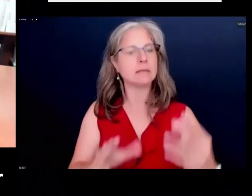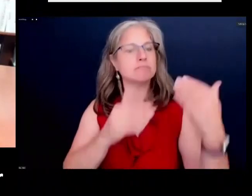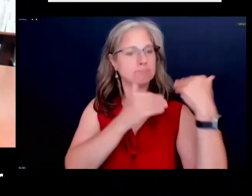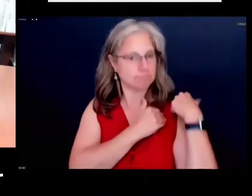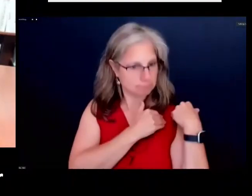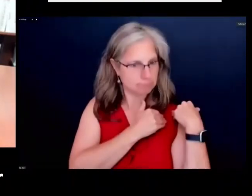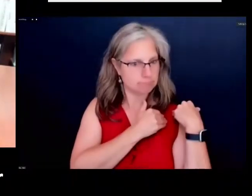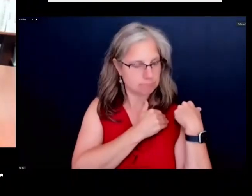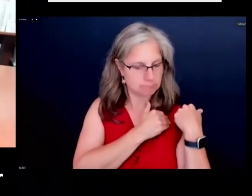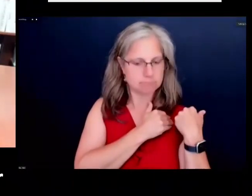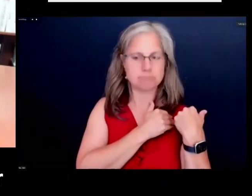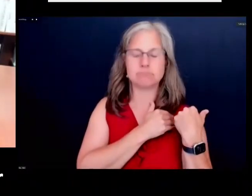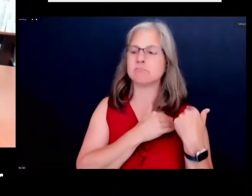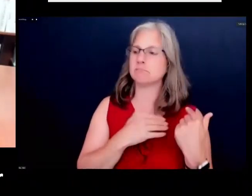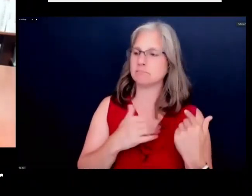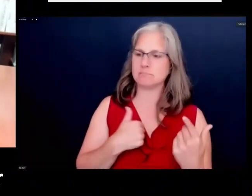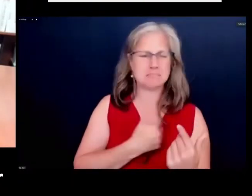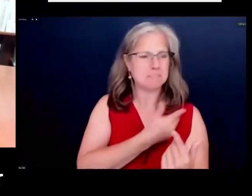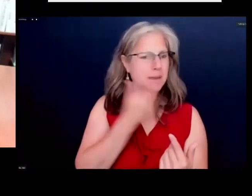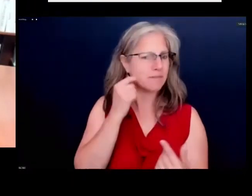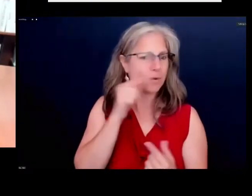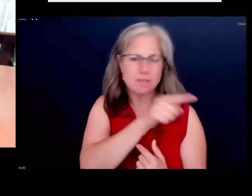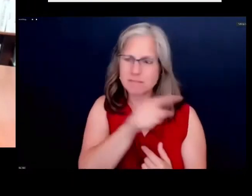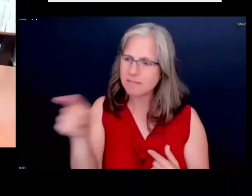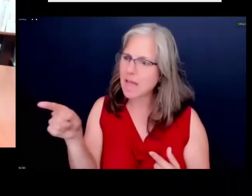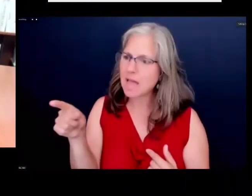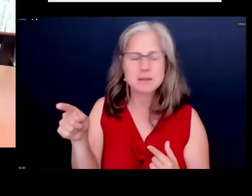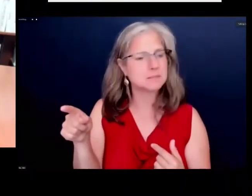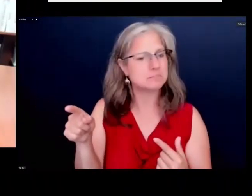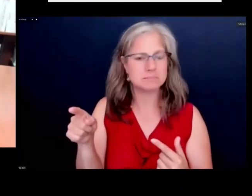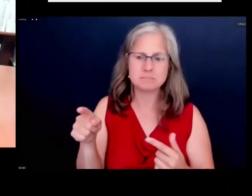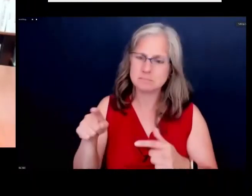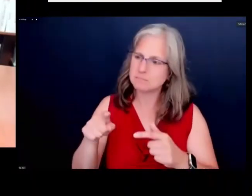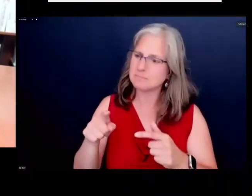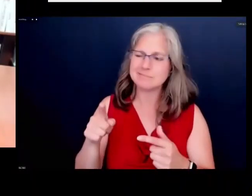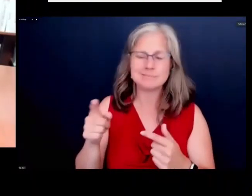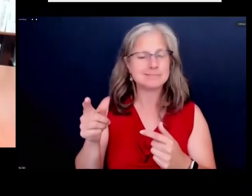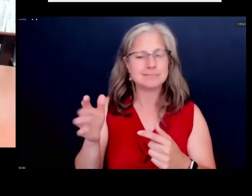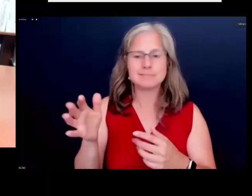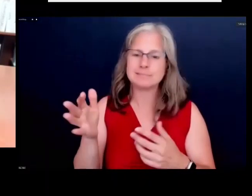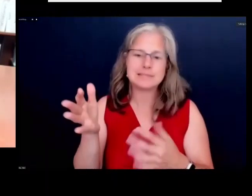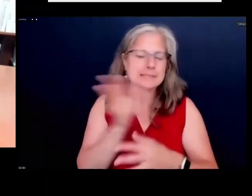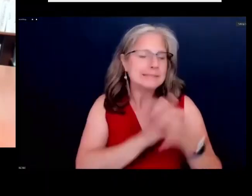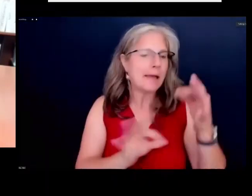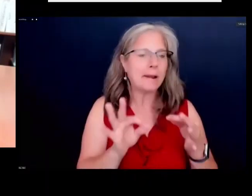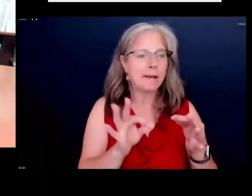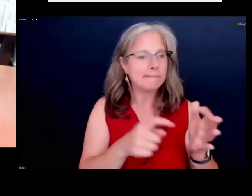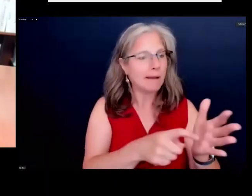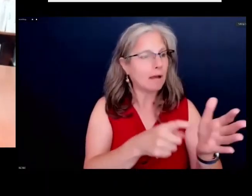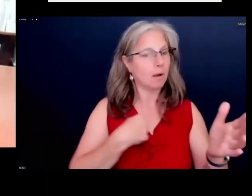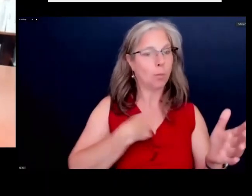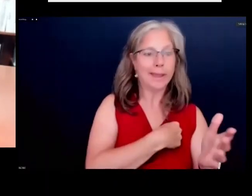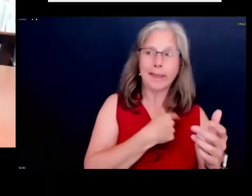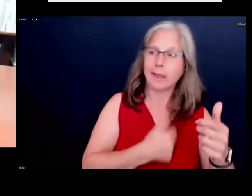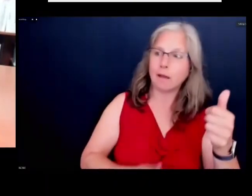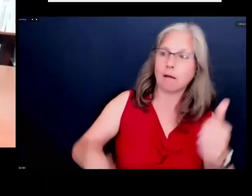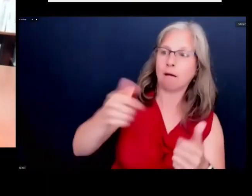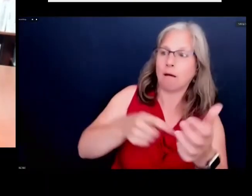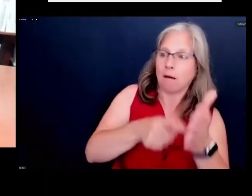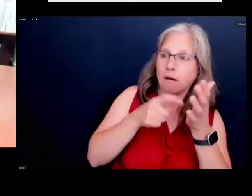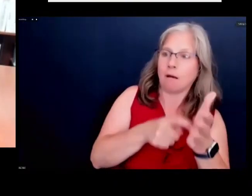will have a greater return on investment than any masking mandate or